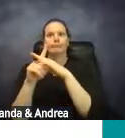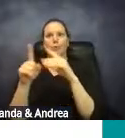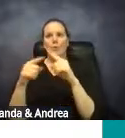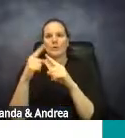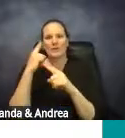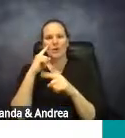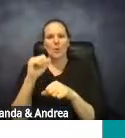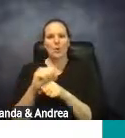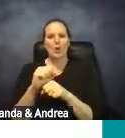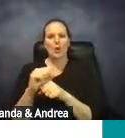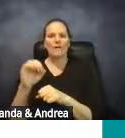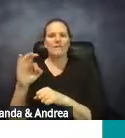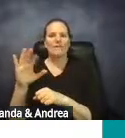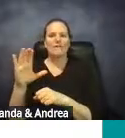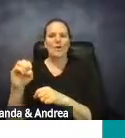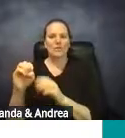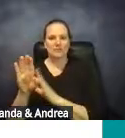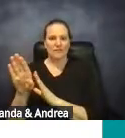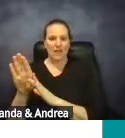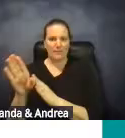workforce development?